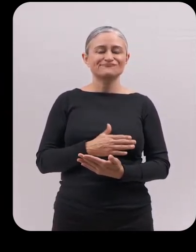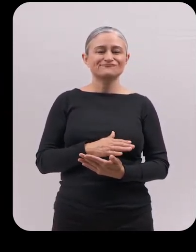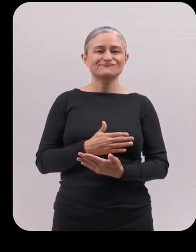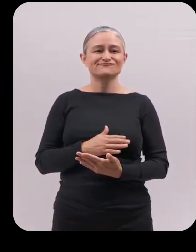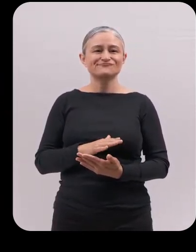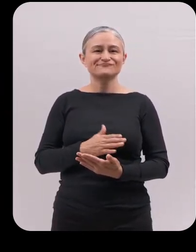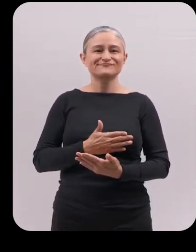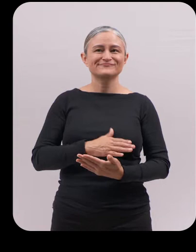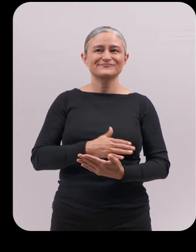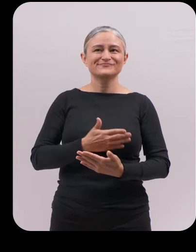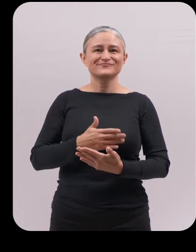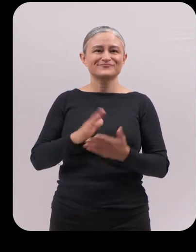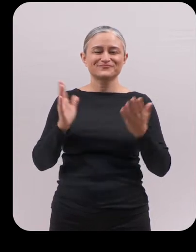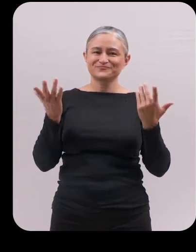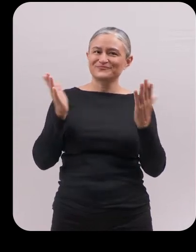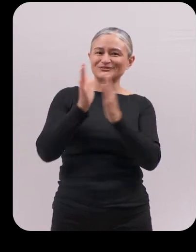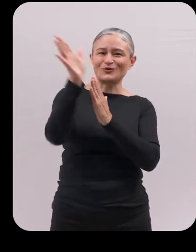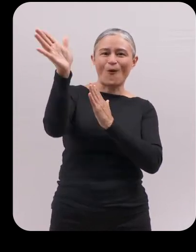Let's go.